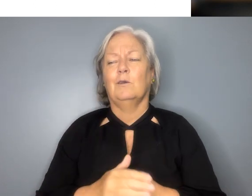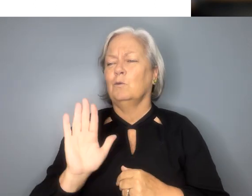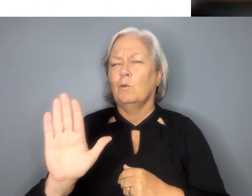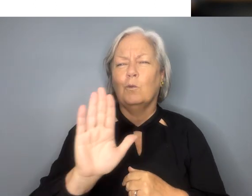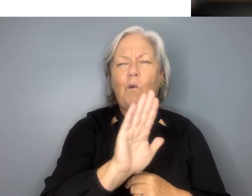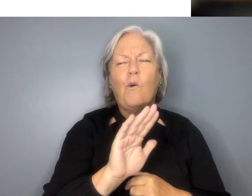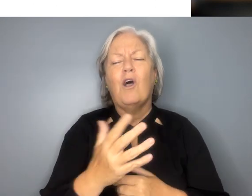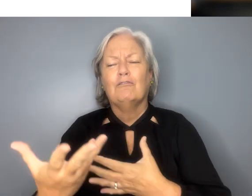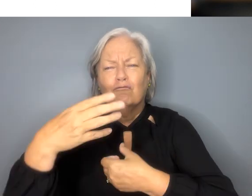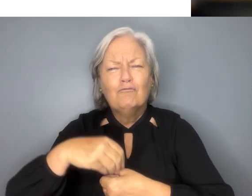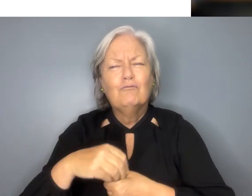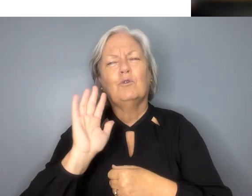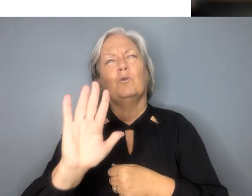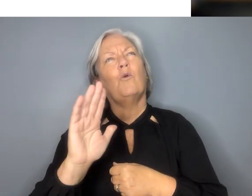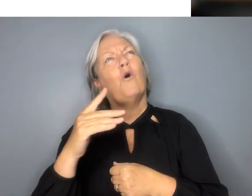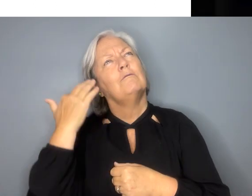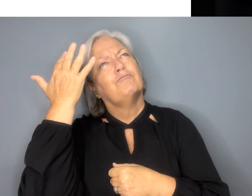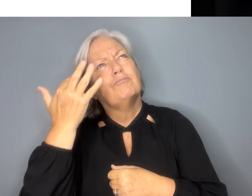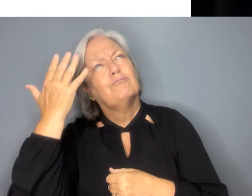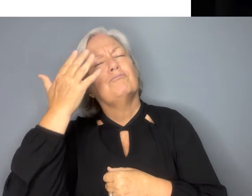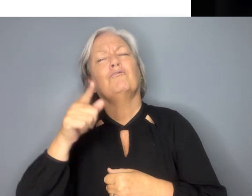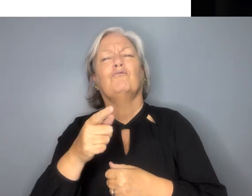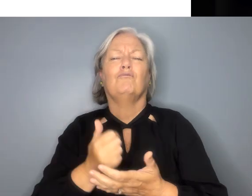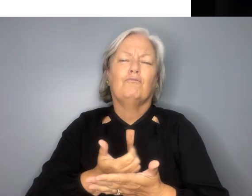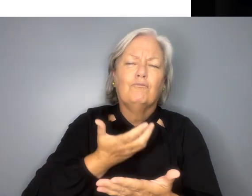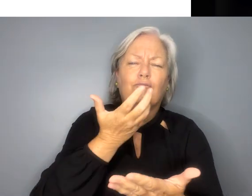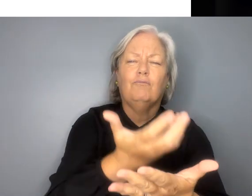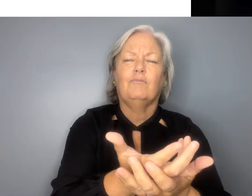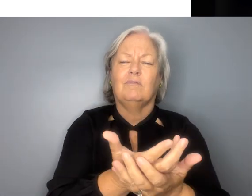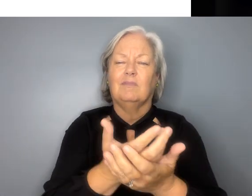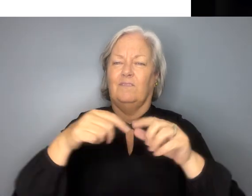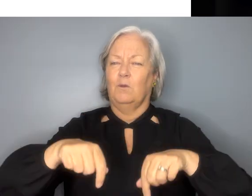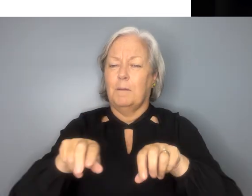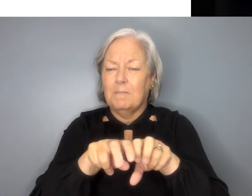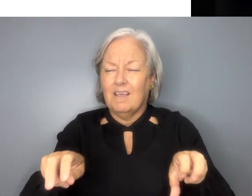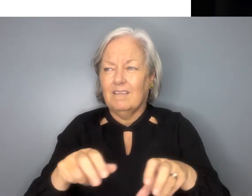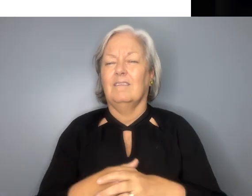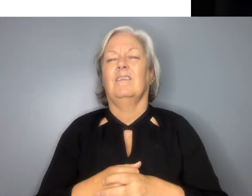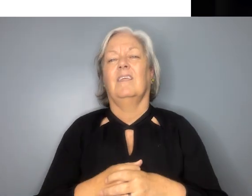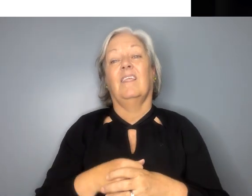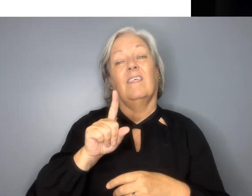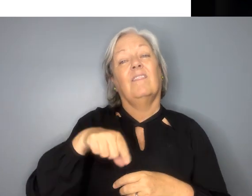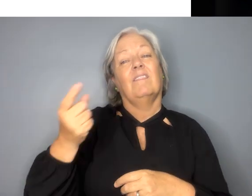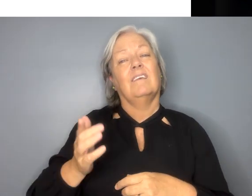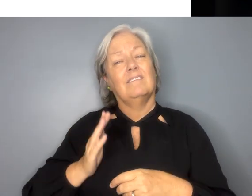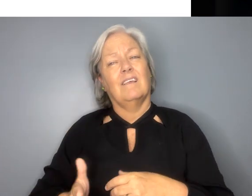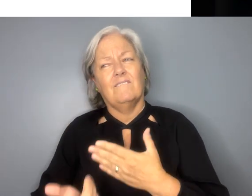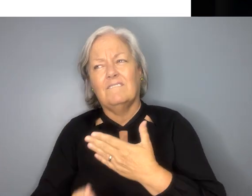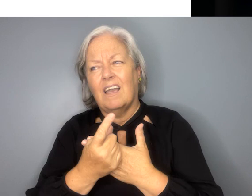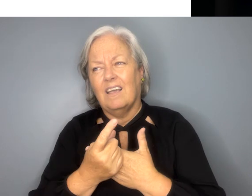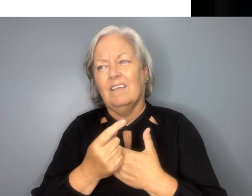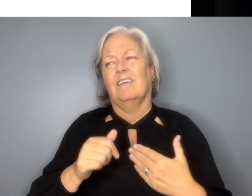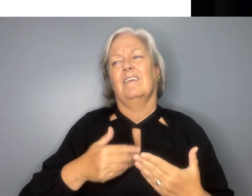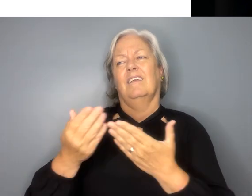Annabelle for your erudite insights as well as your reflections for today's panel. And for the next part of this event, I'll